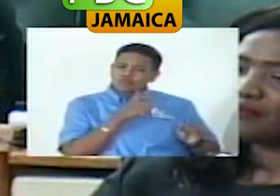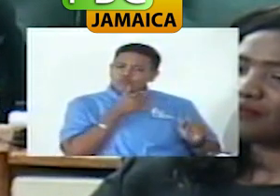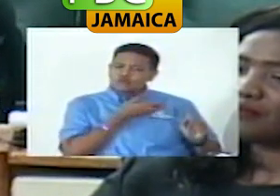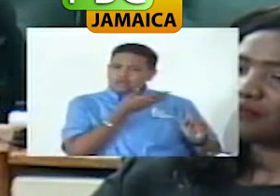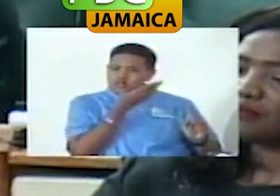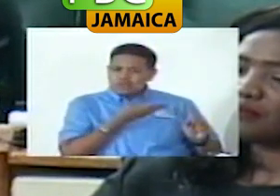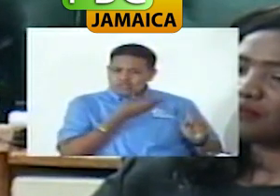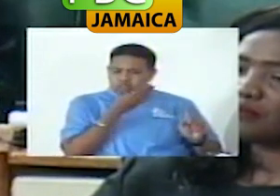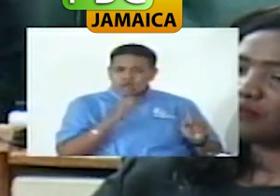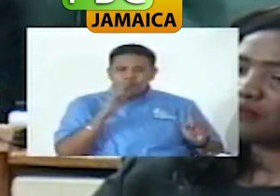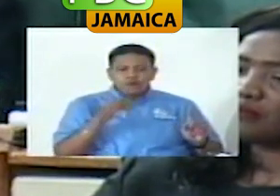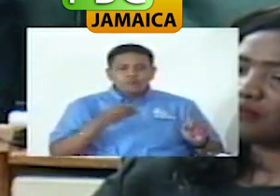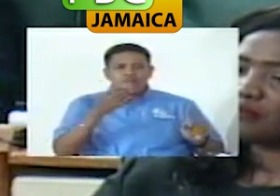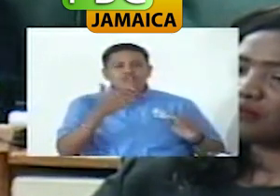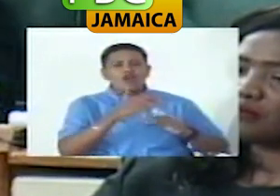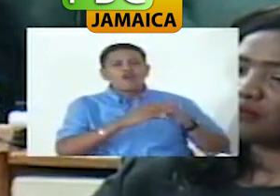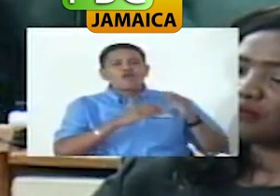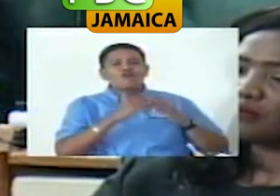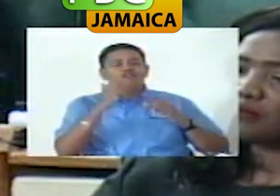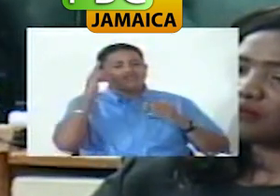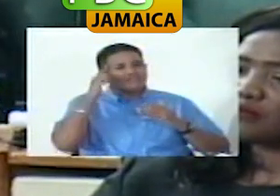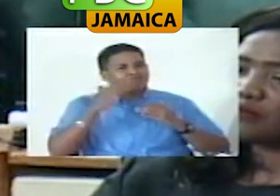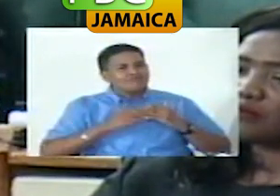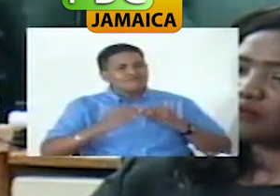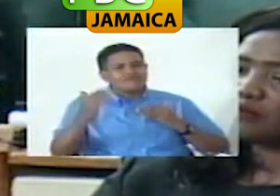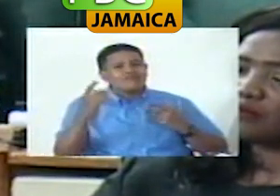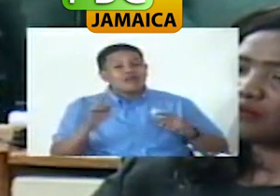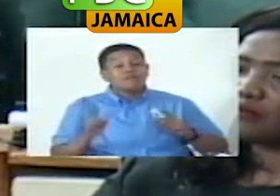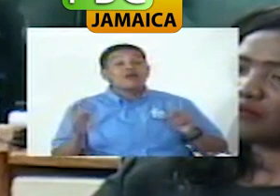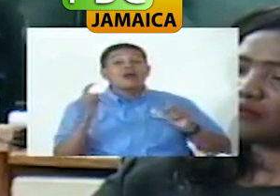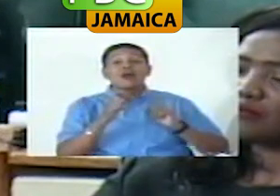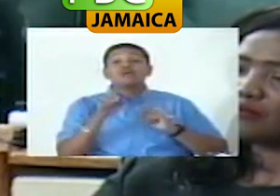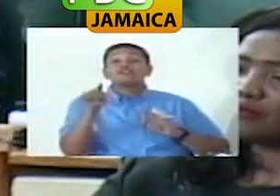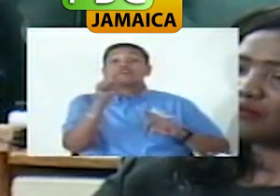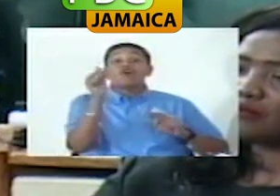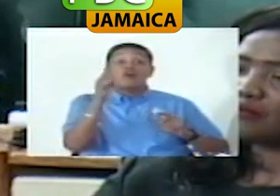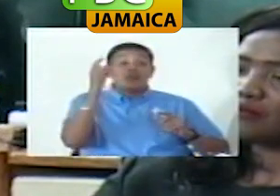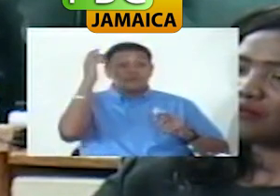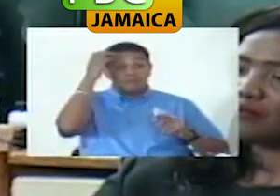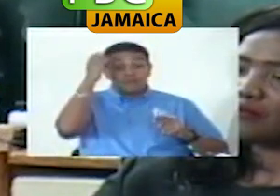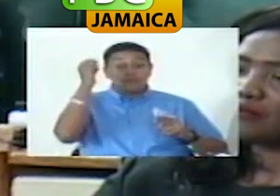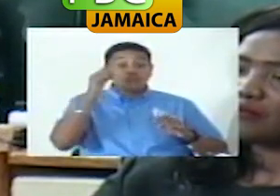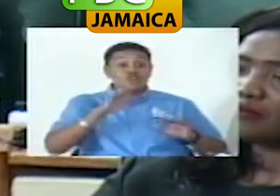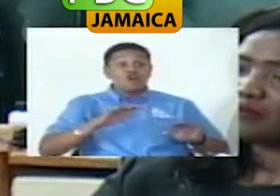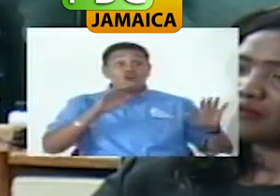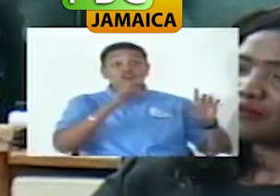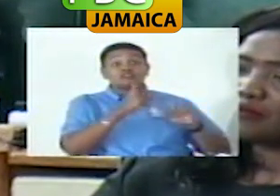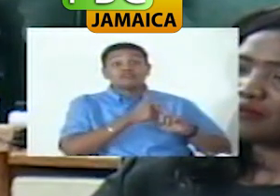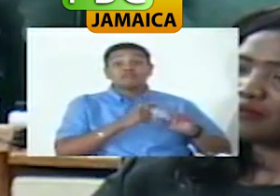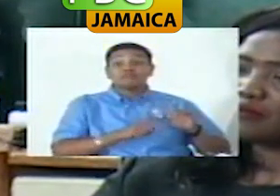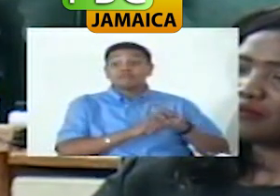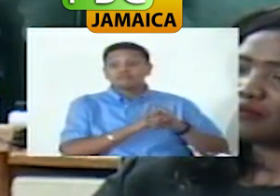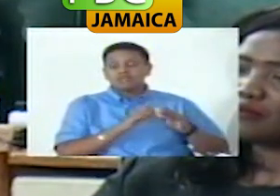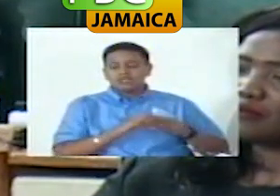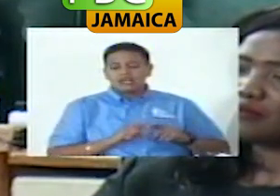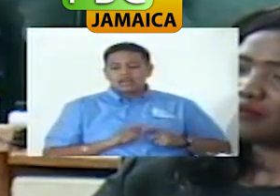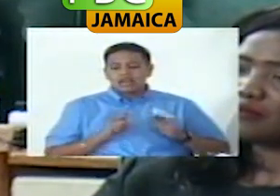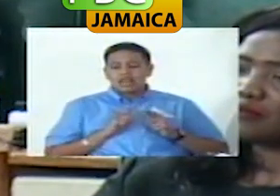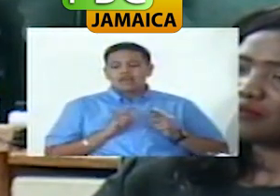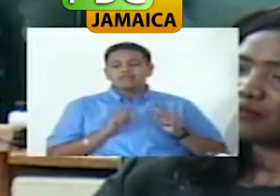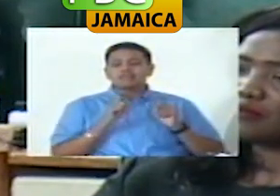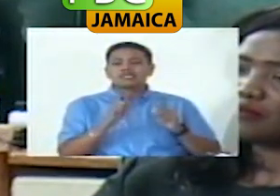comfort in the days and ahead. They ask that warm memories of all that she brought to life be a source